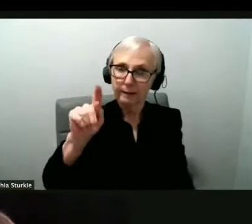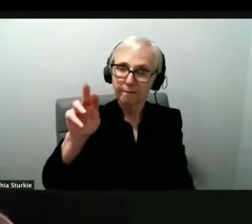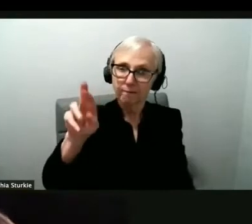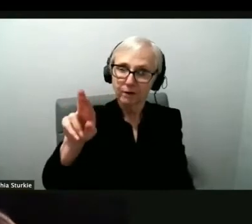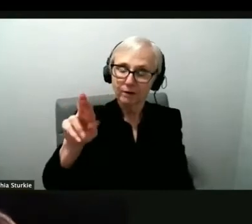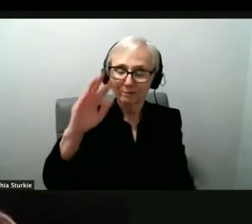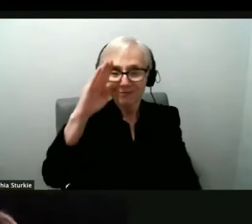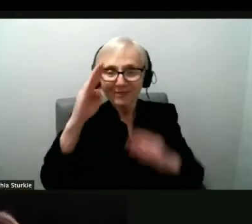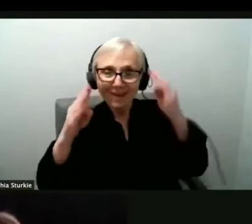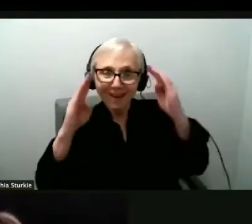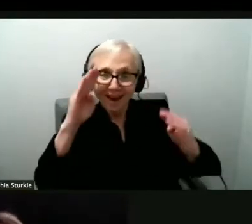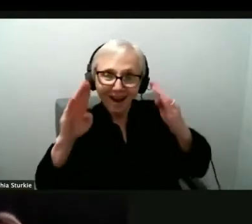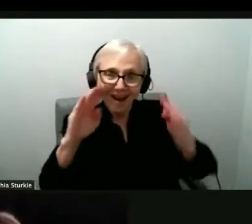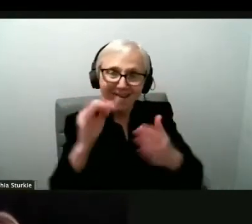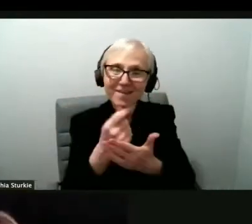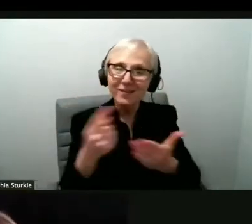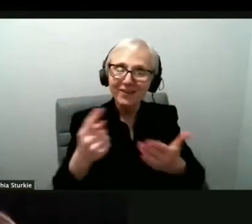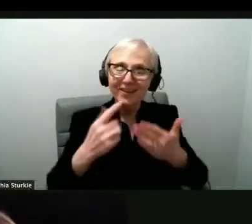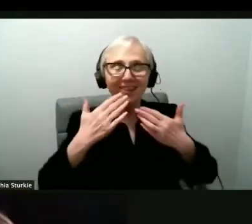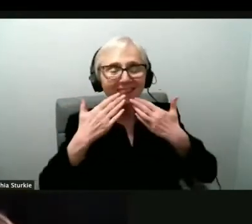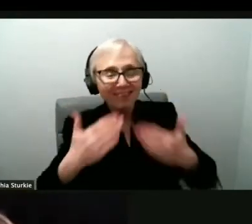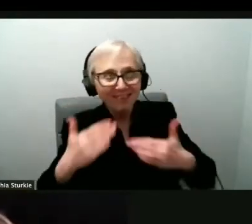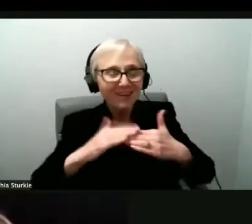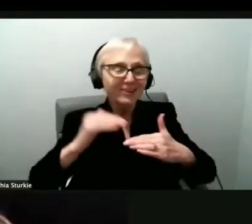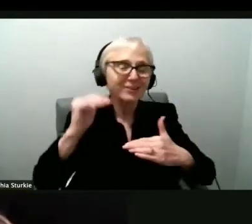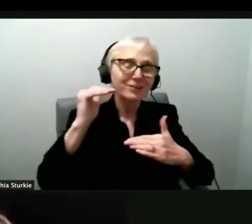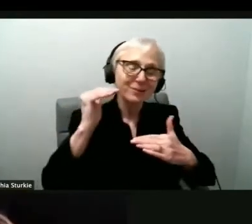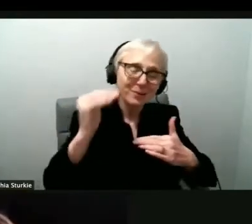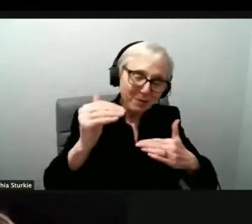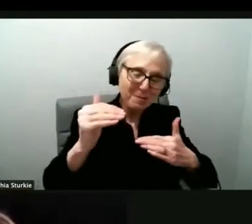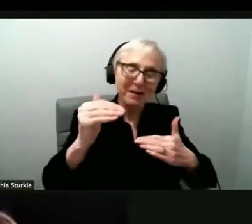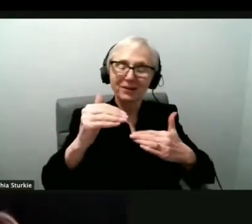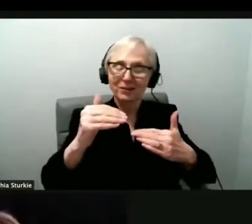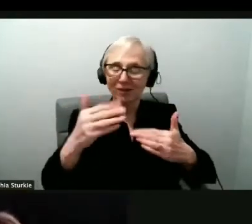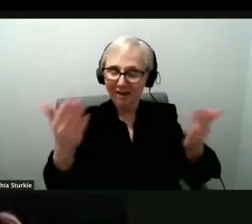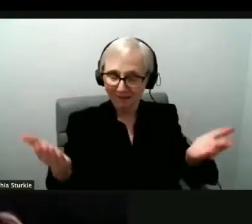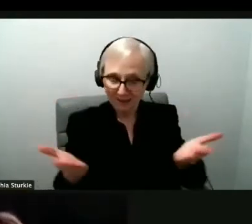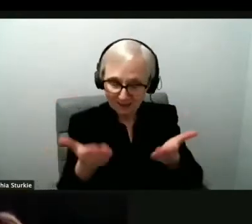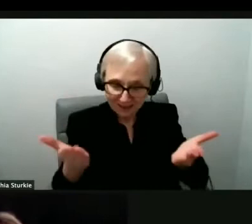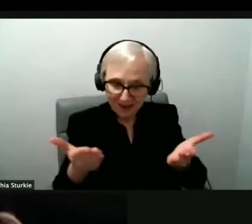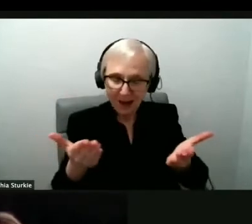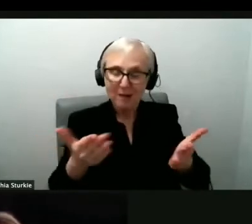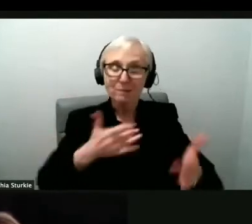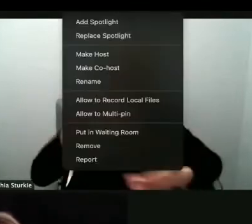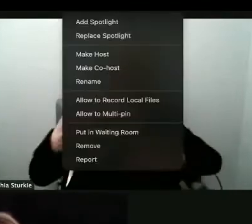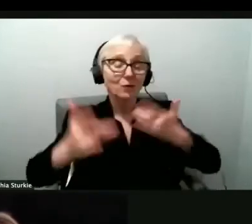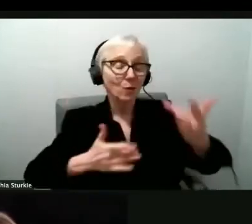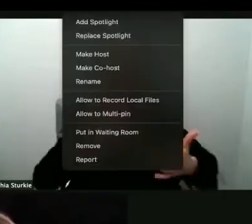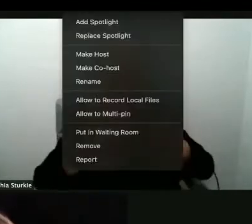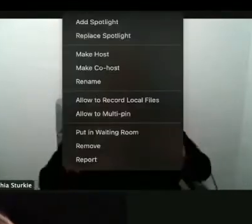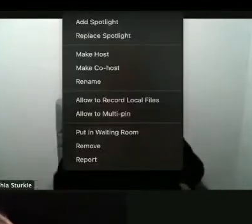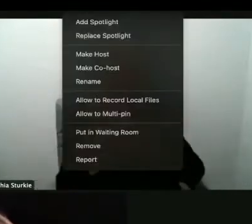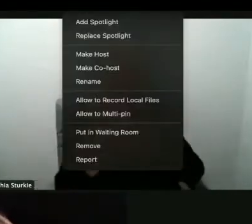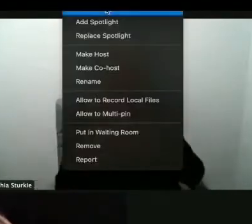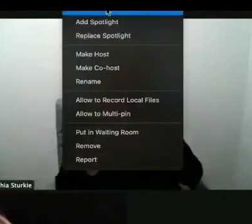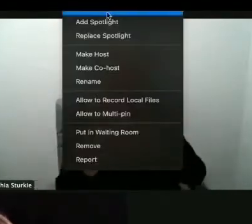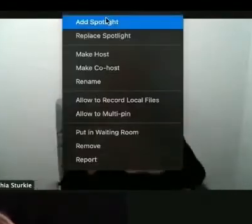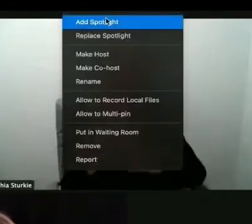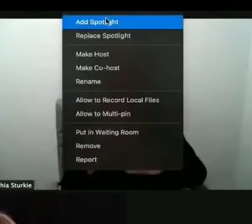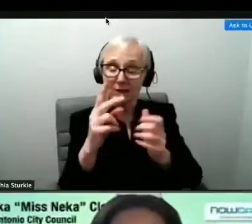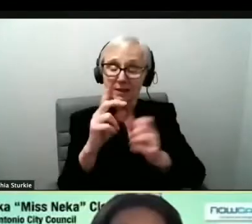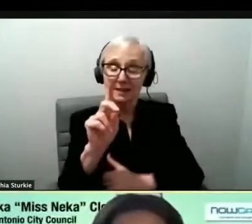All right. Hi, everybody. Thank you so much for having us here. I'm so excited to be running for District 2 Council. A lot of work